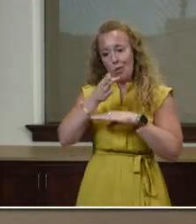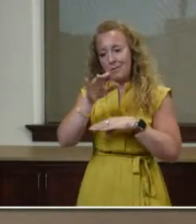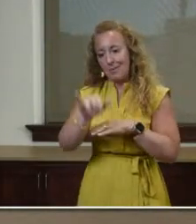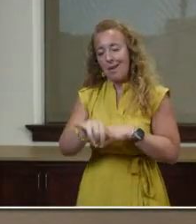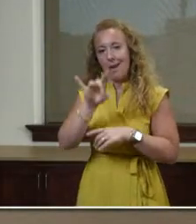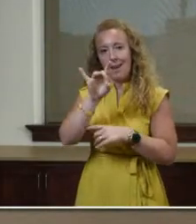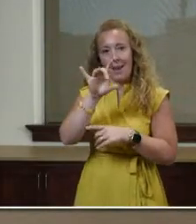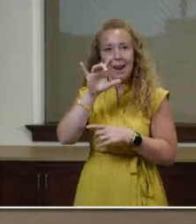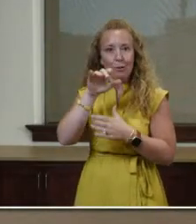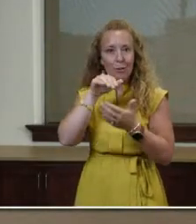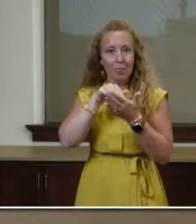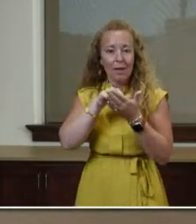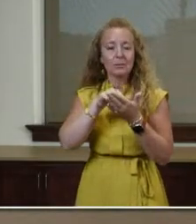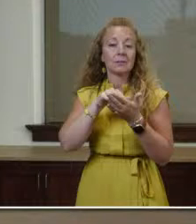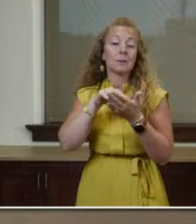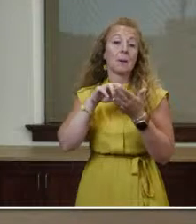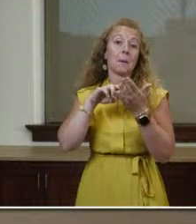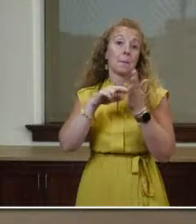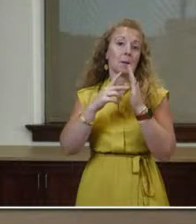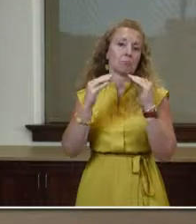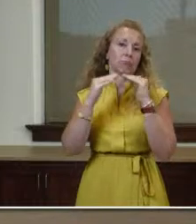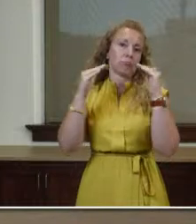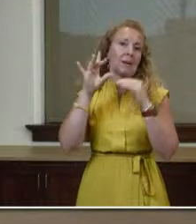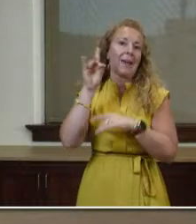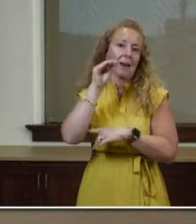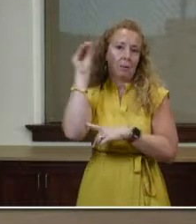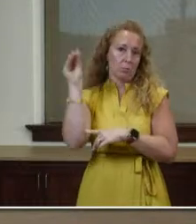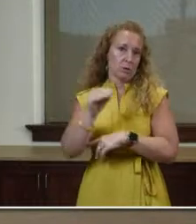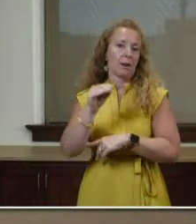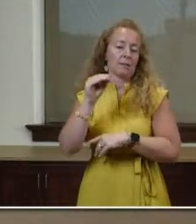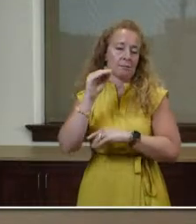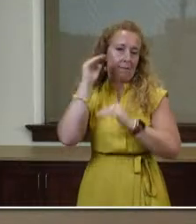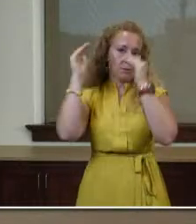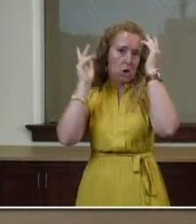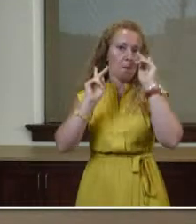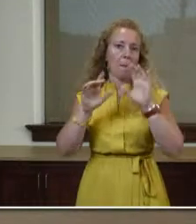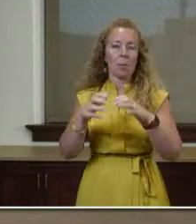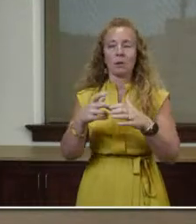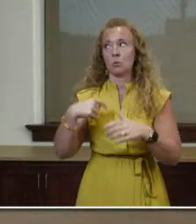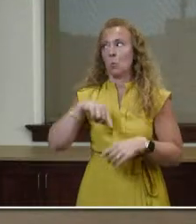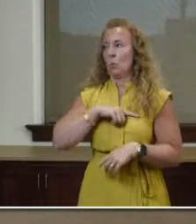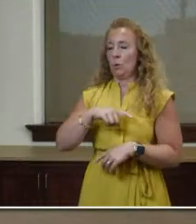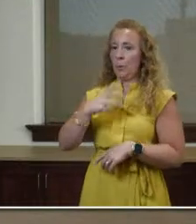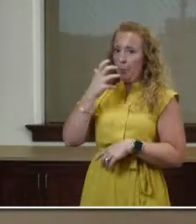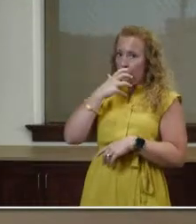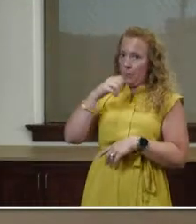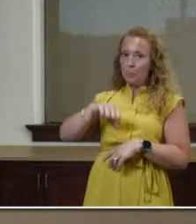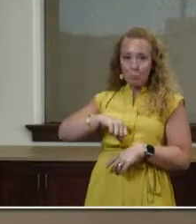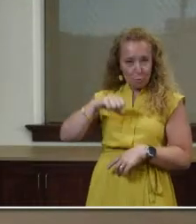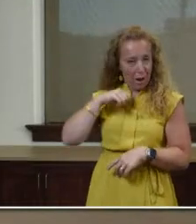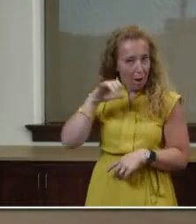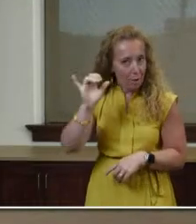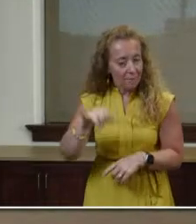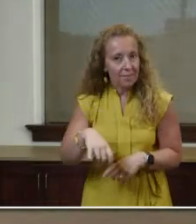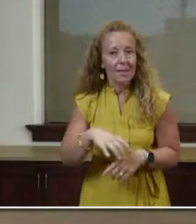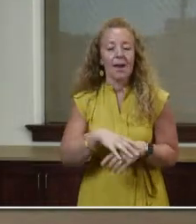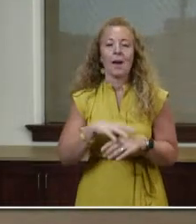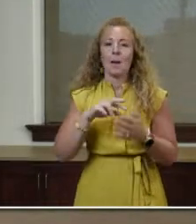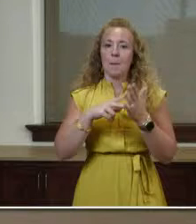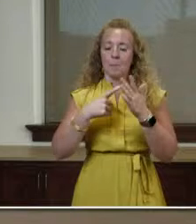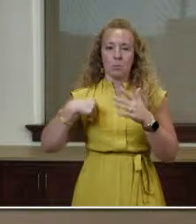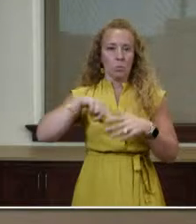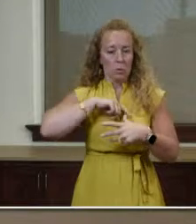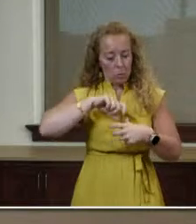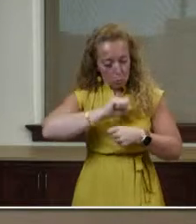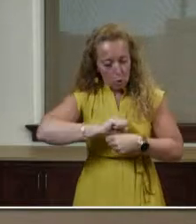800,000, which is 80% of our adult population, which is again something we should all be very, very proud of, and the work that's been done